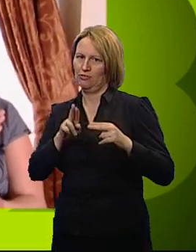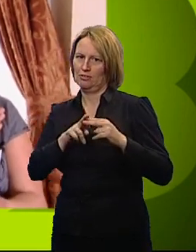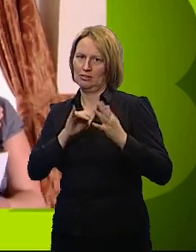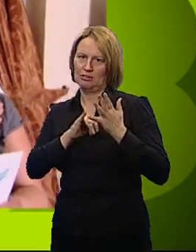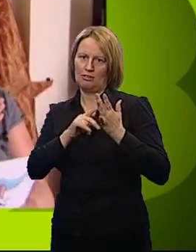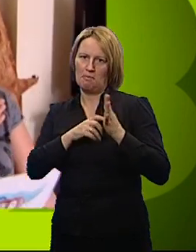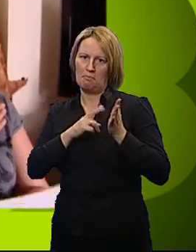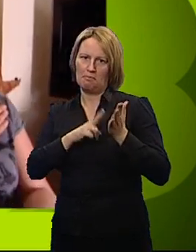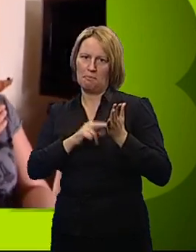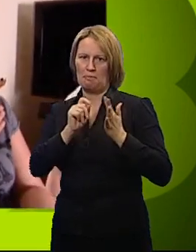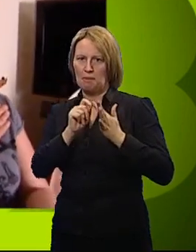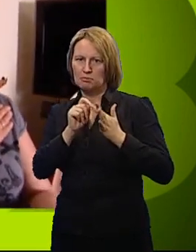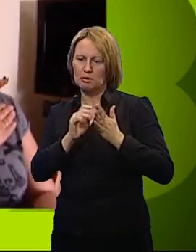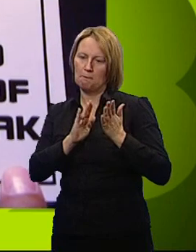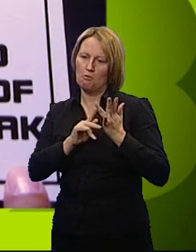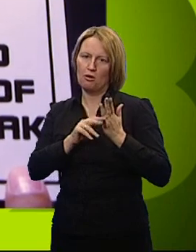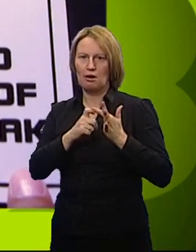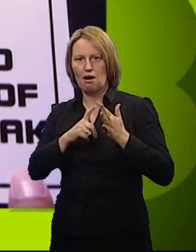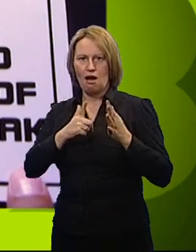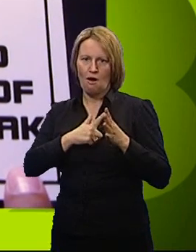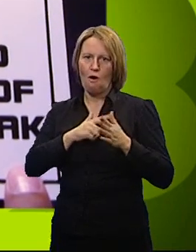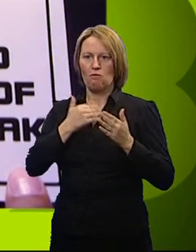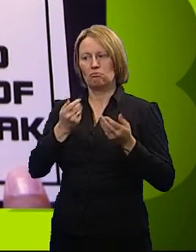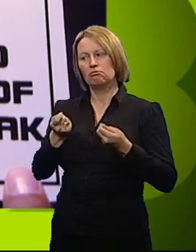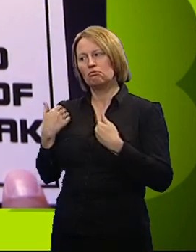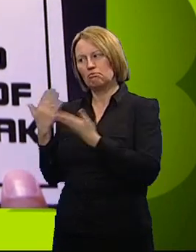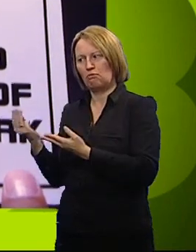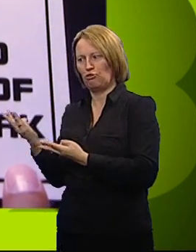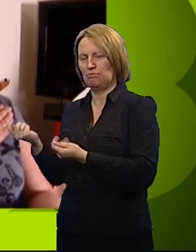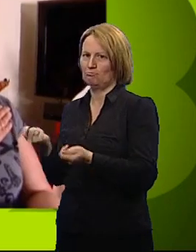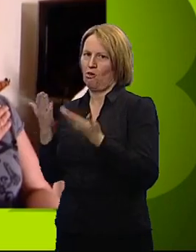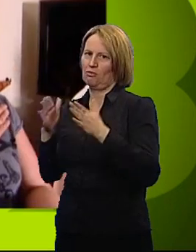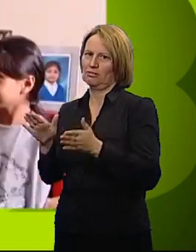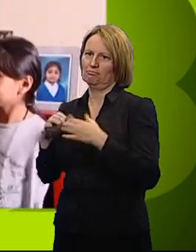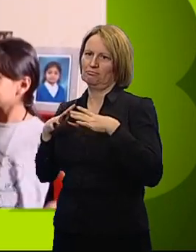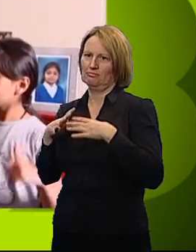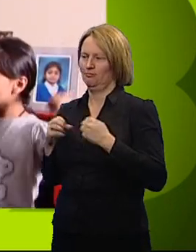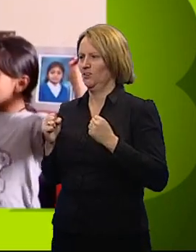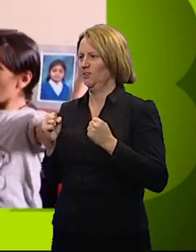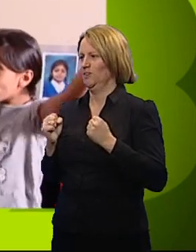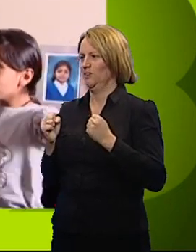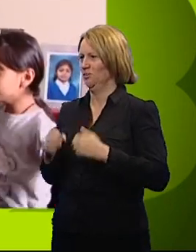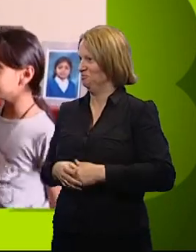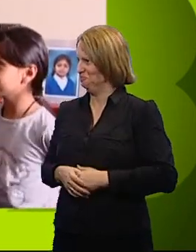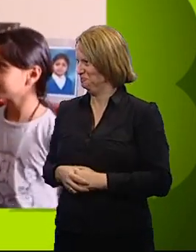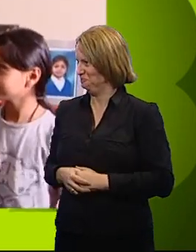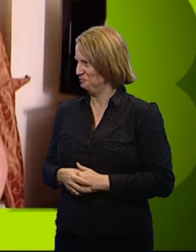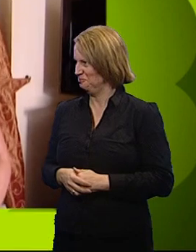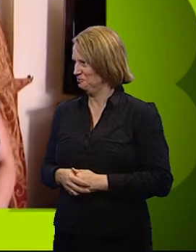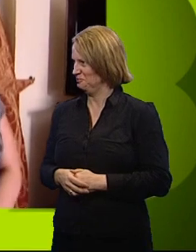of Simran, Parminder and Monika hand over control of the family break. Woo! You